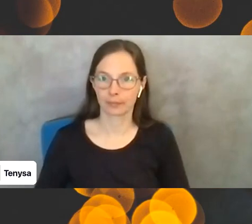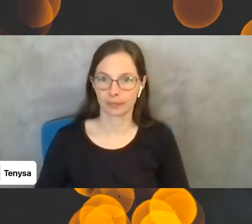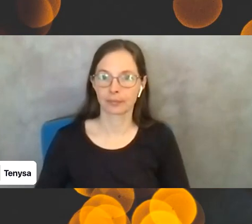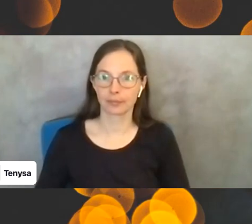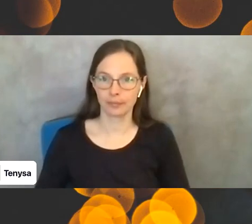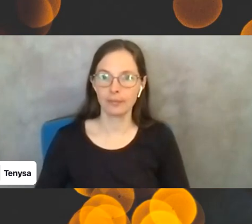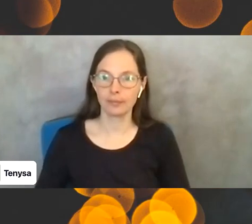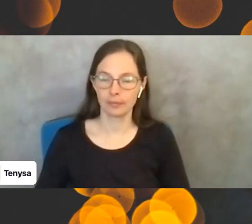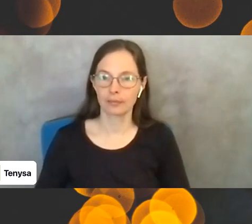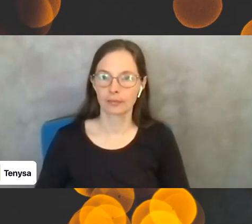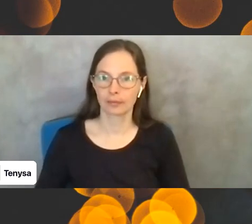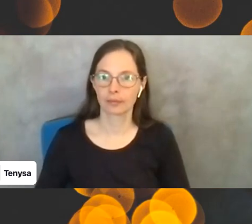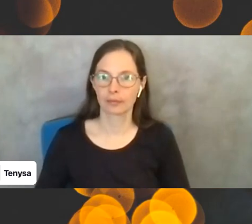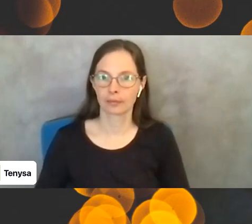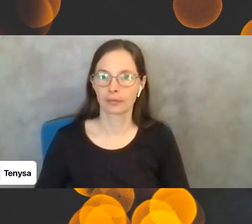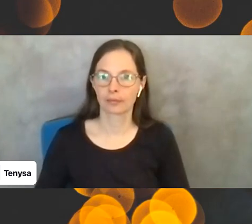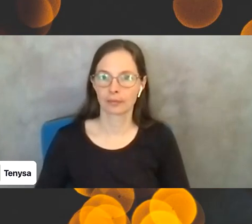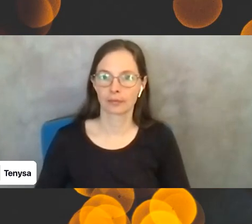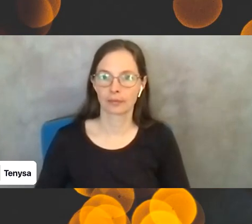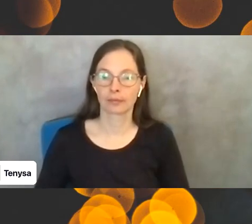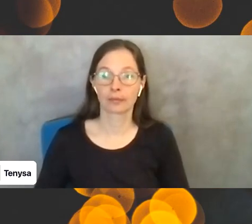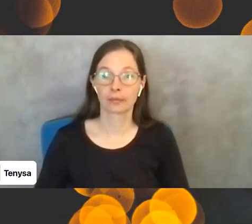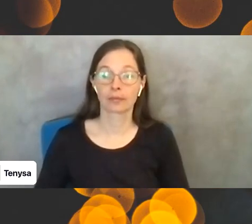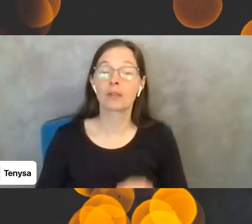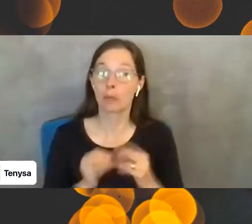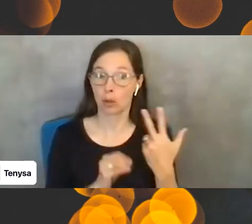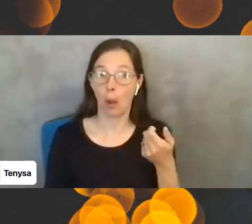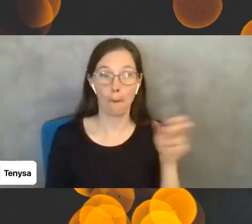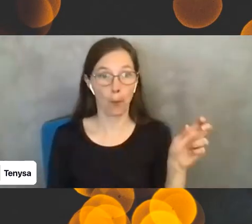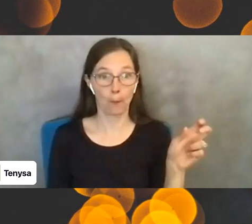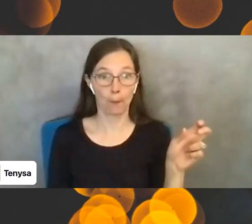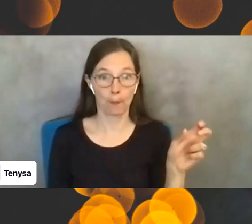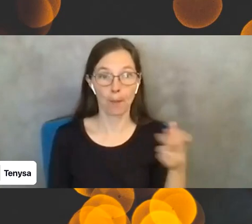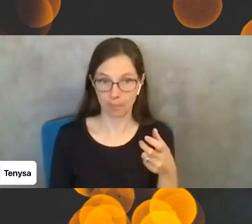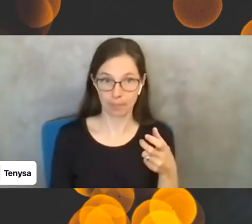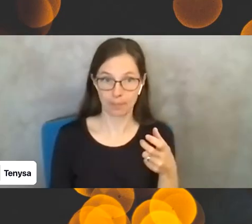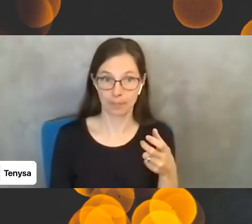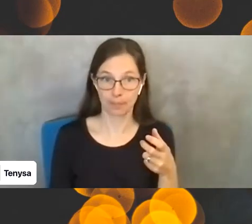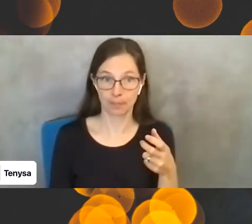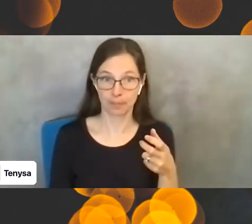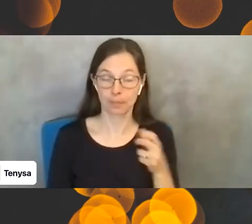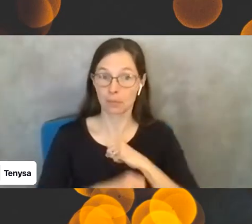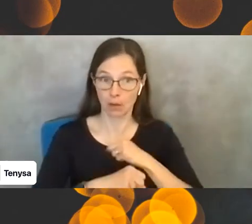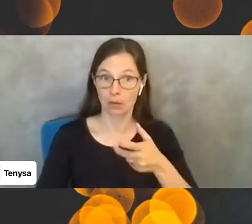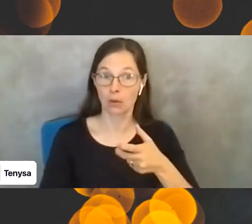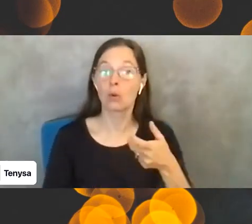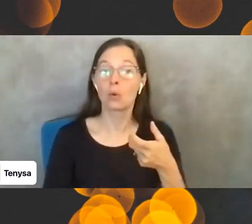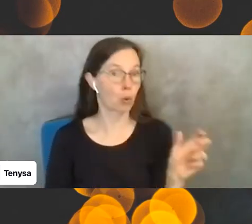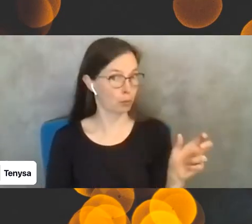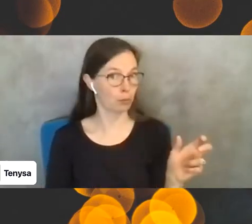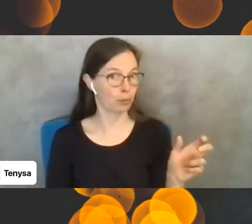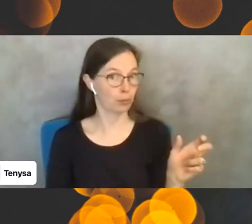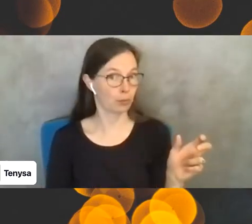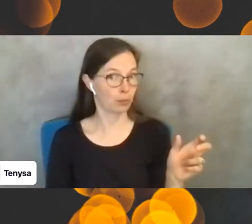And parry number 3, boop. back to on guard, parry number 3, boop.